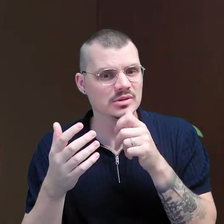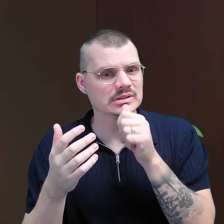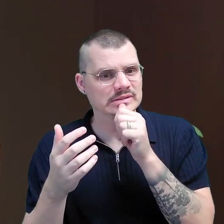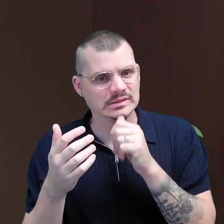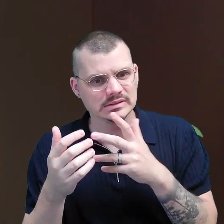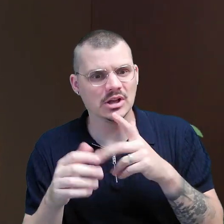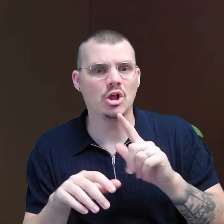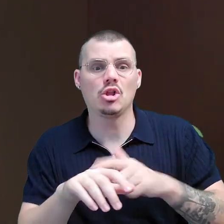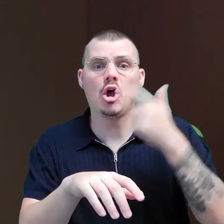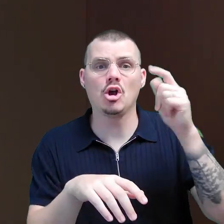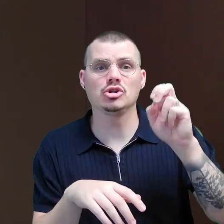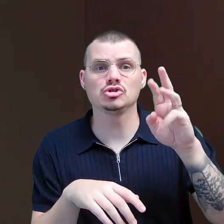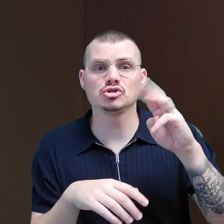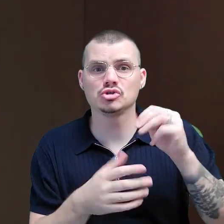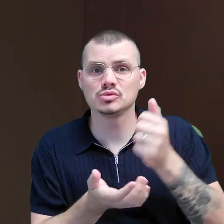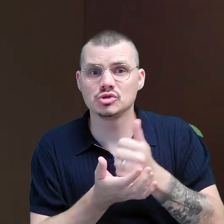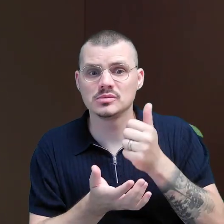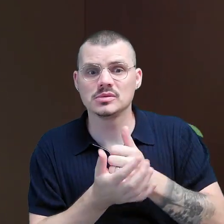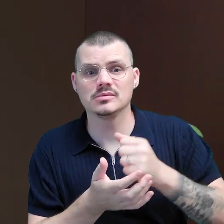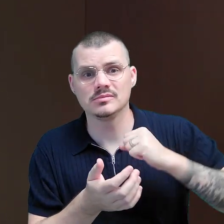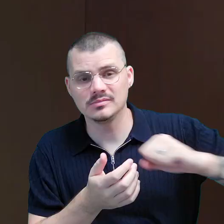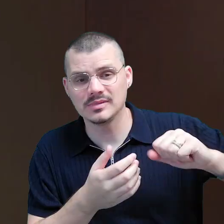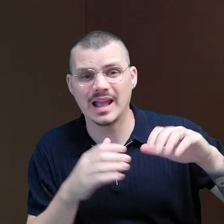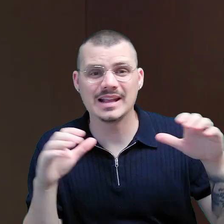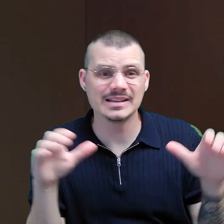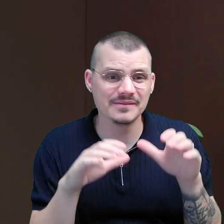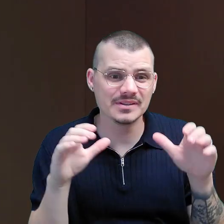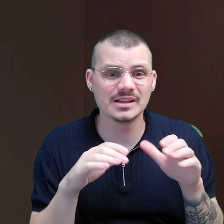long-term treatment-resistant activities of concern?